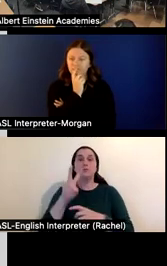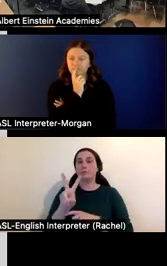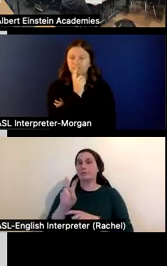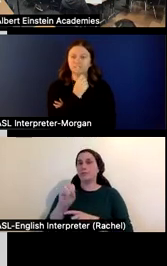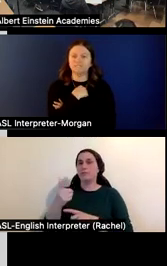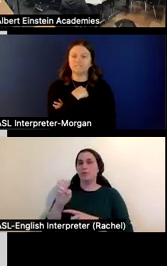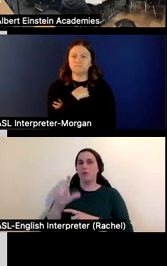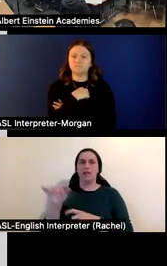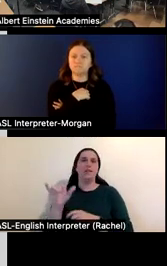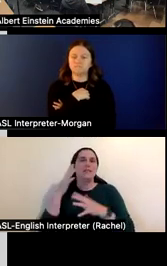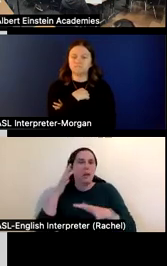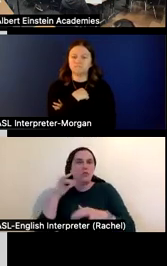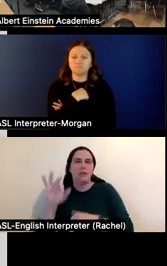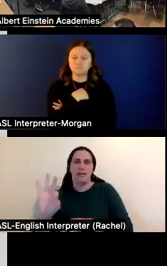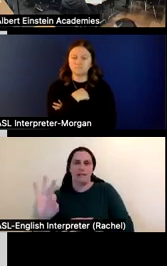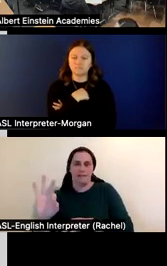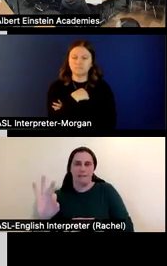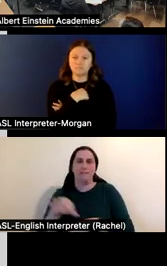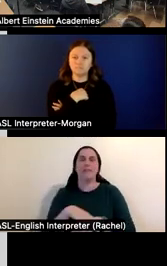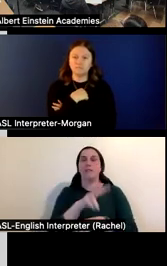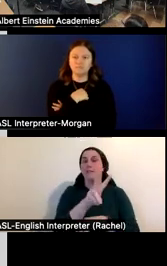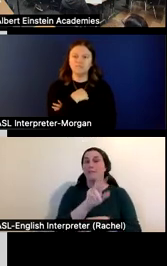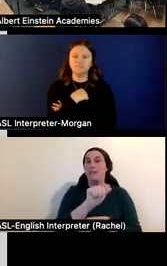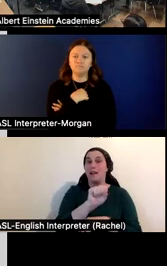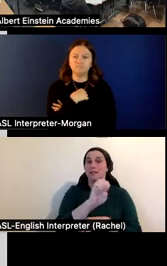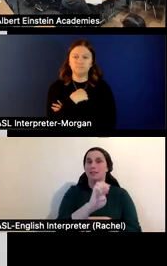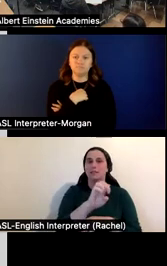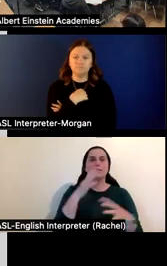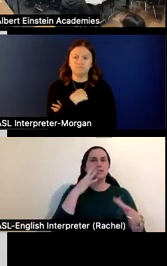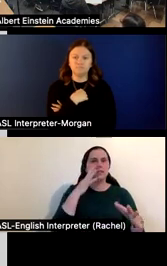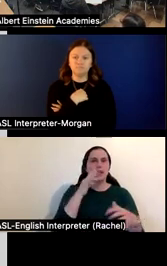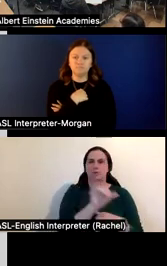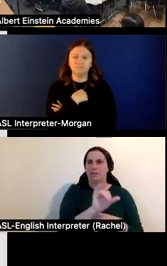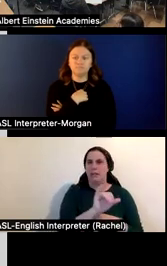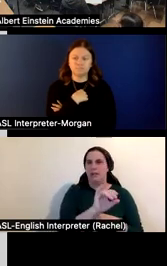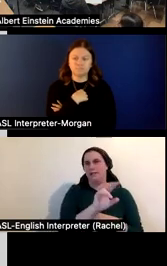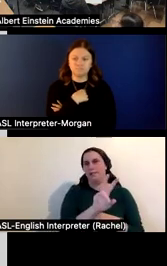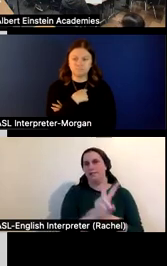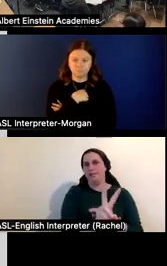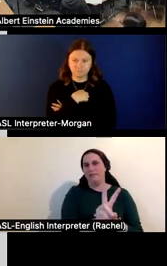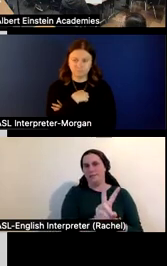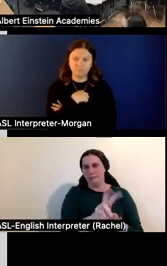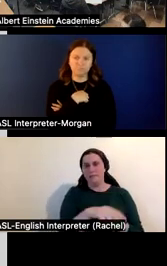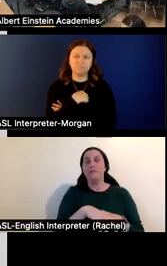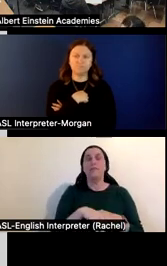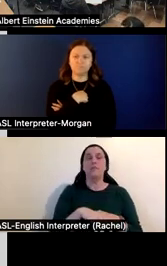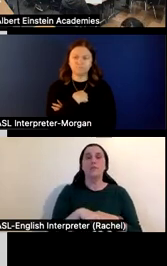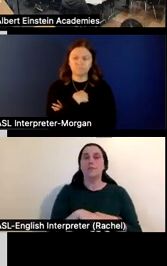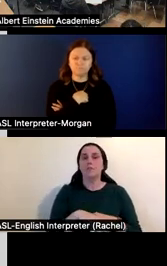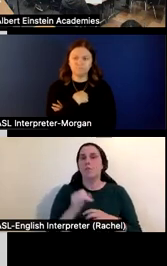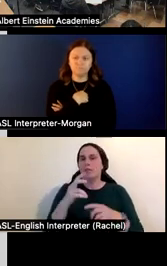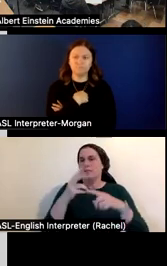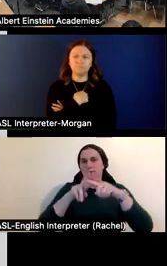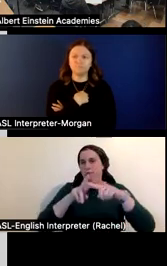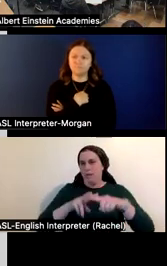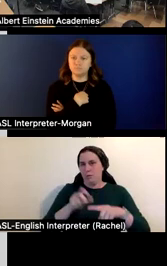But Vogel, once Vogel, bird, Vogel, that could be later when we do our vocabulary. This can be our vocabulary words, and then we